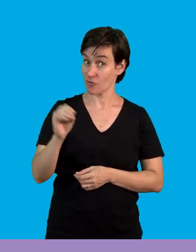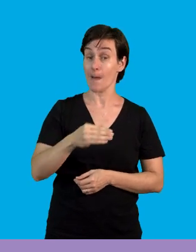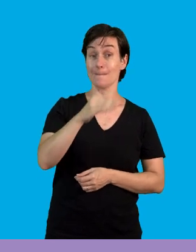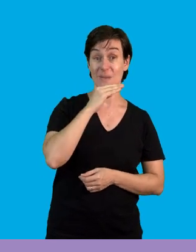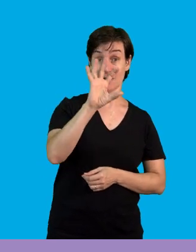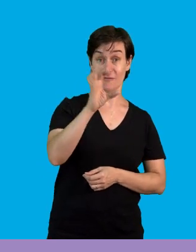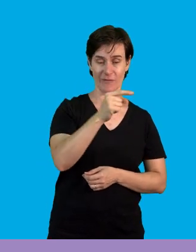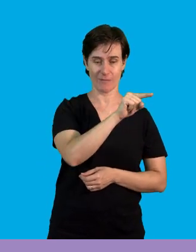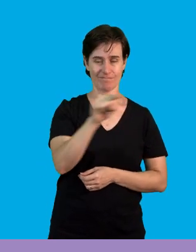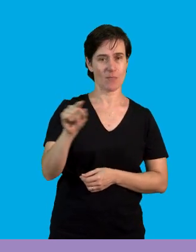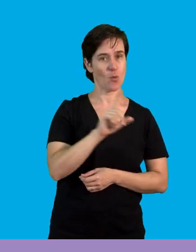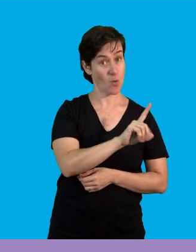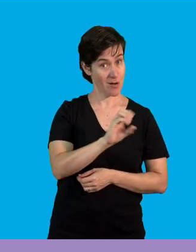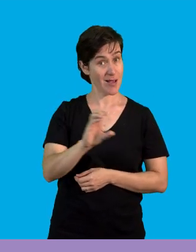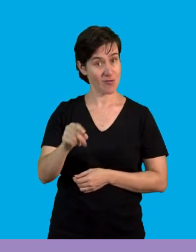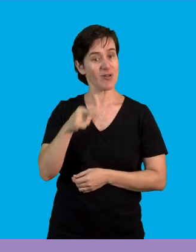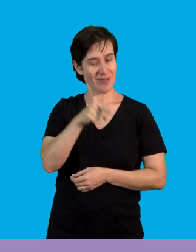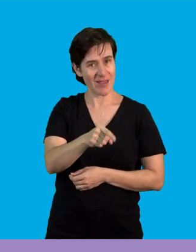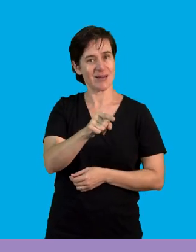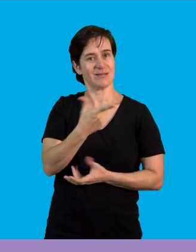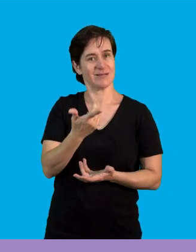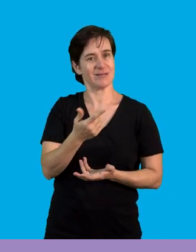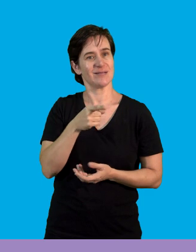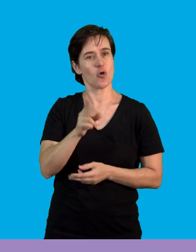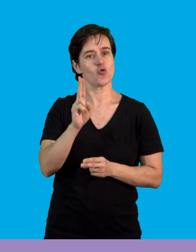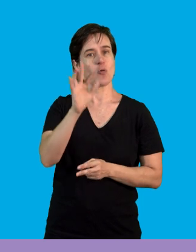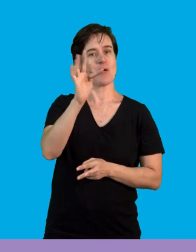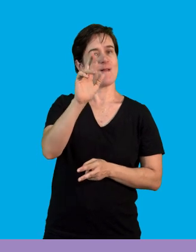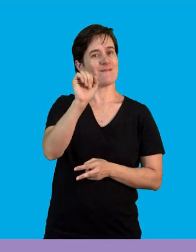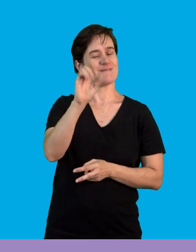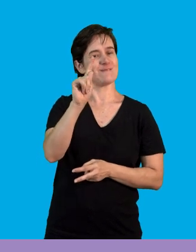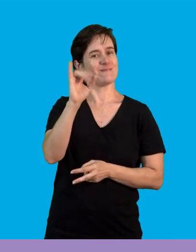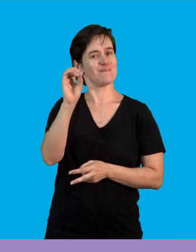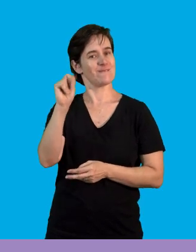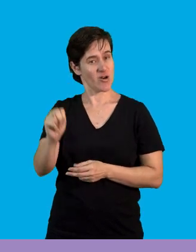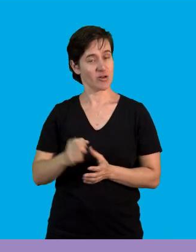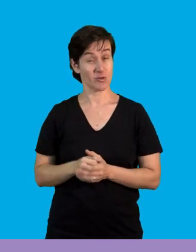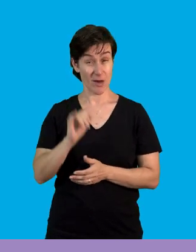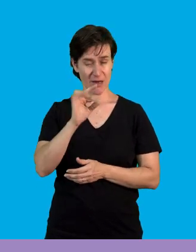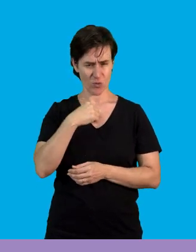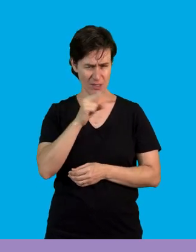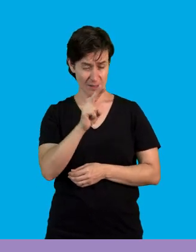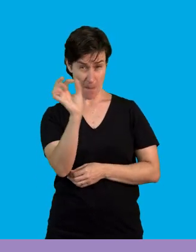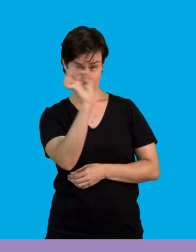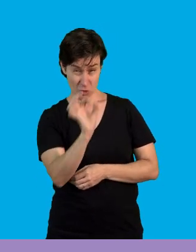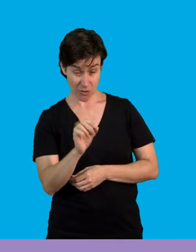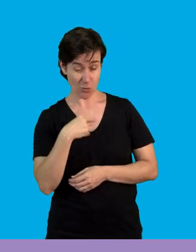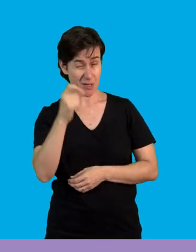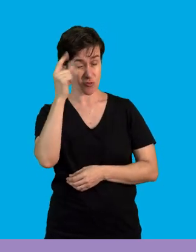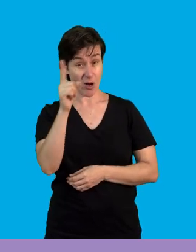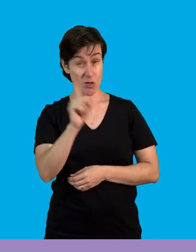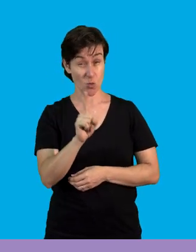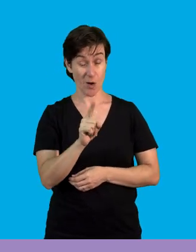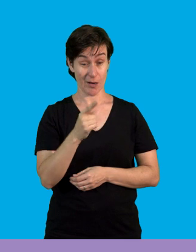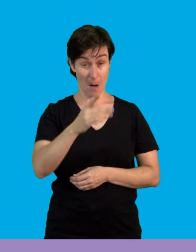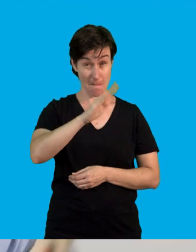be 50 out of 100. That is our common fraction. So each time we write a percentage, we need to